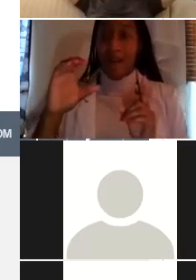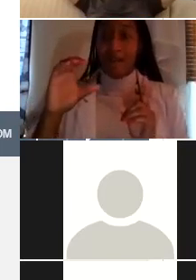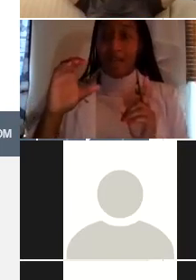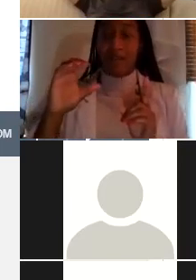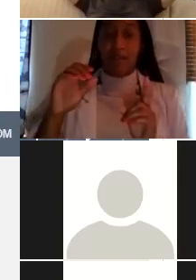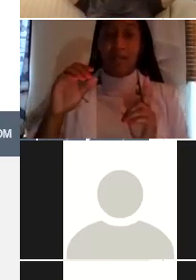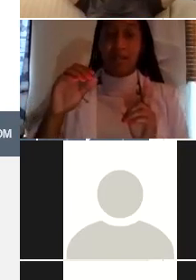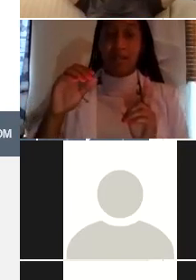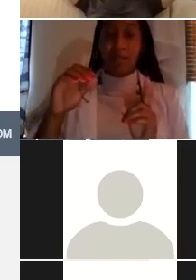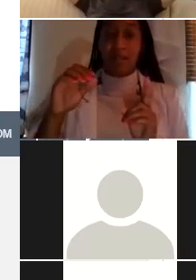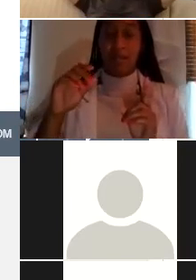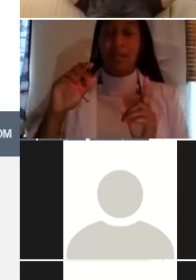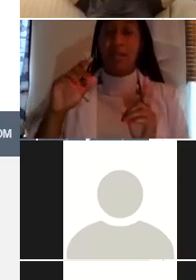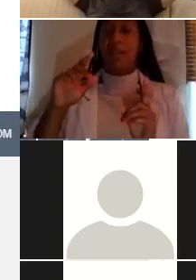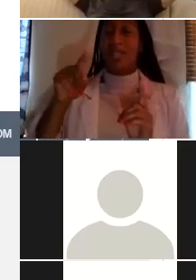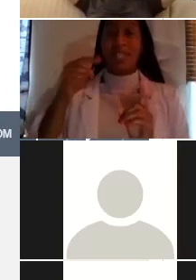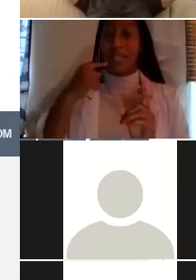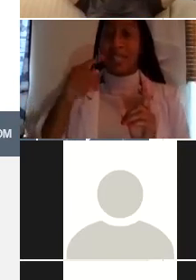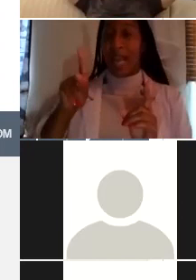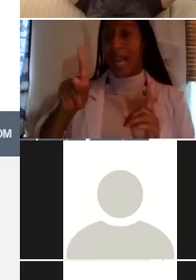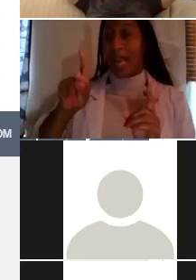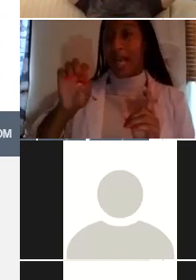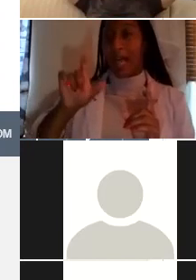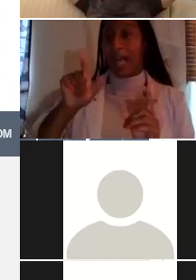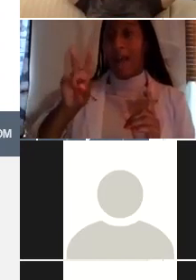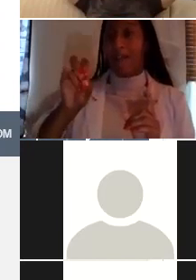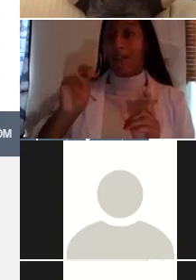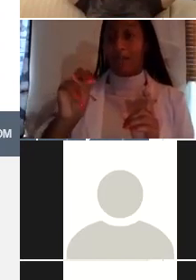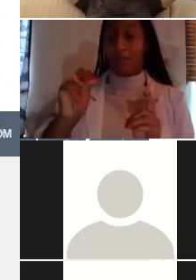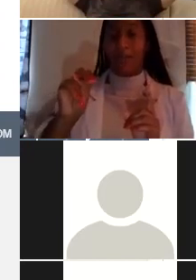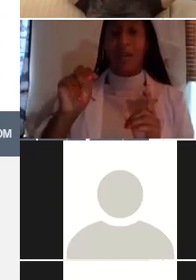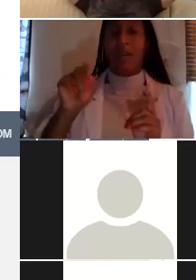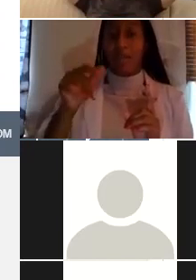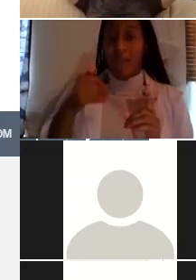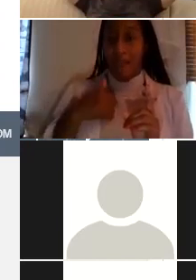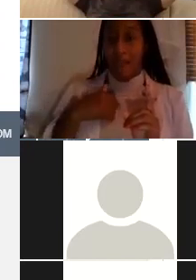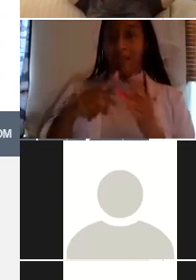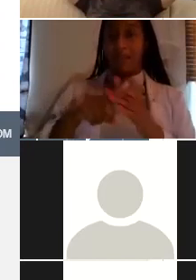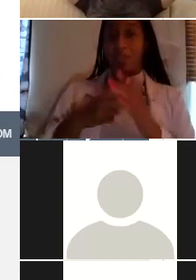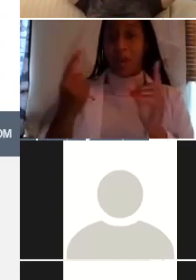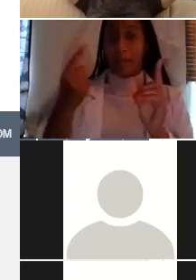Kelvin scale has its starting point at 0 Kelvin, okay?